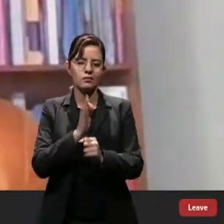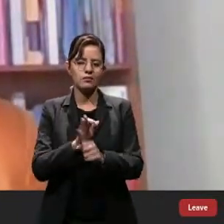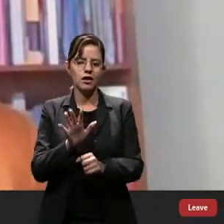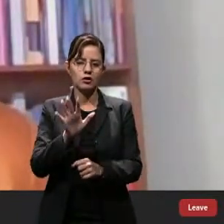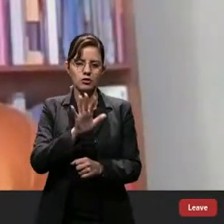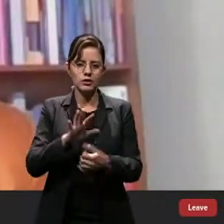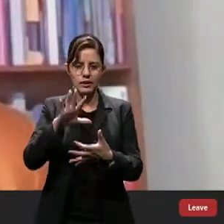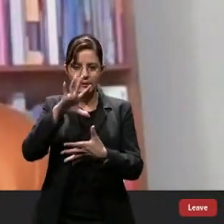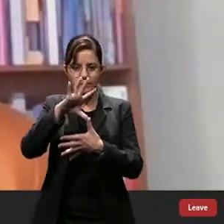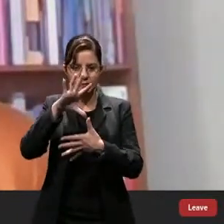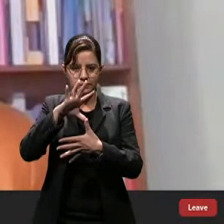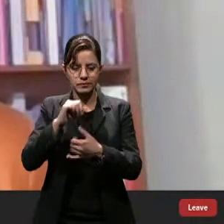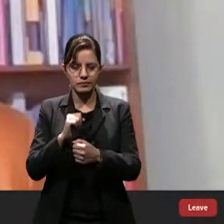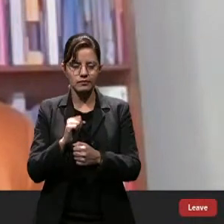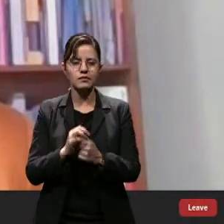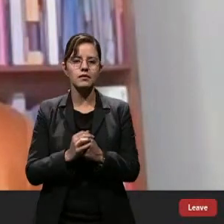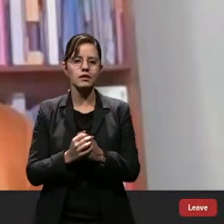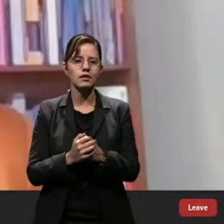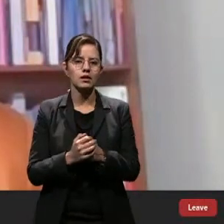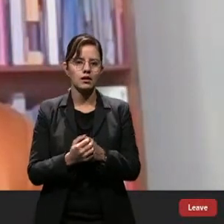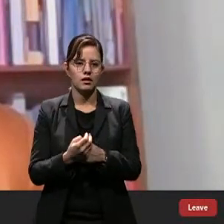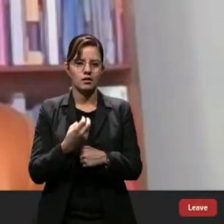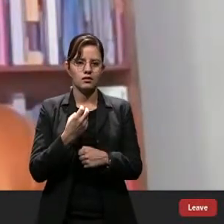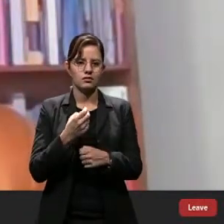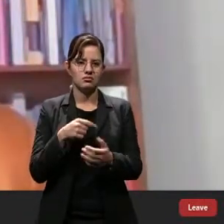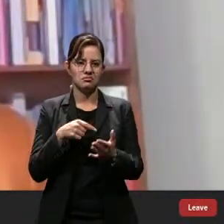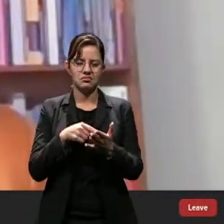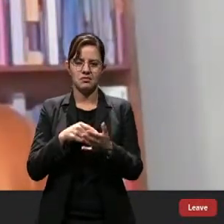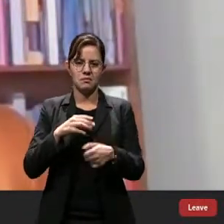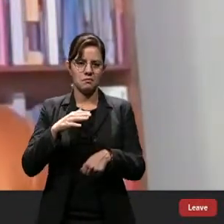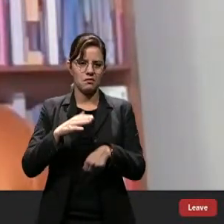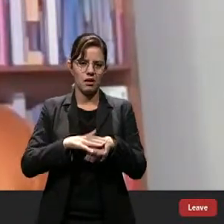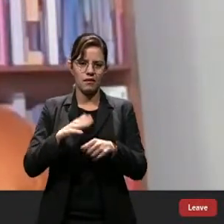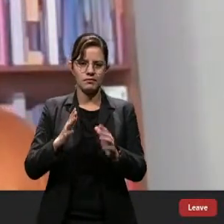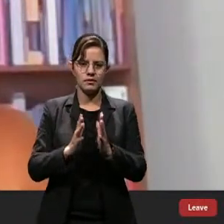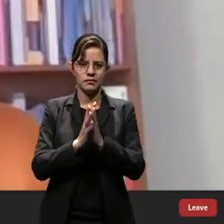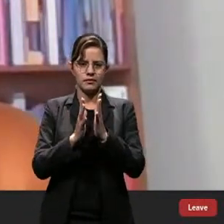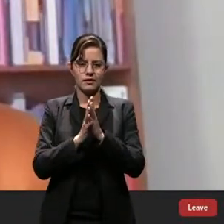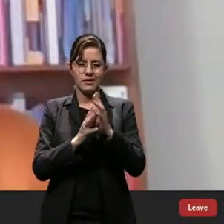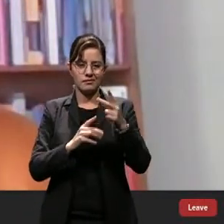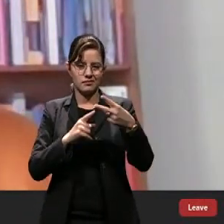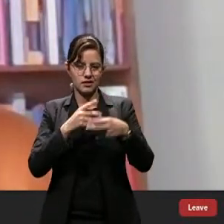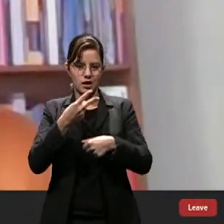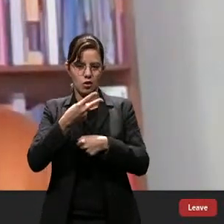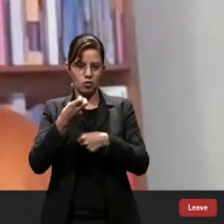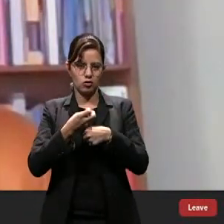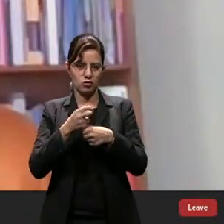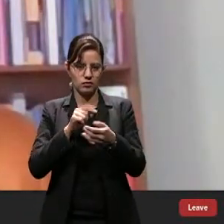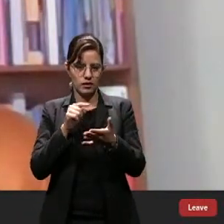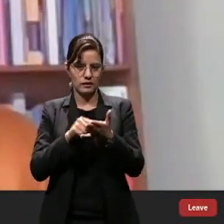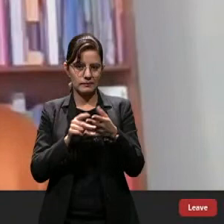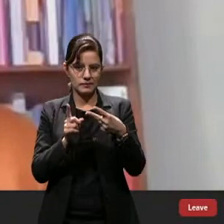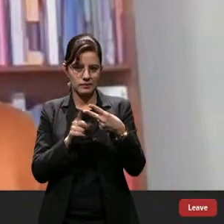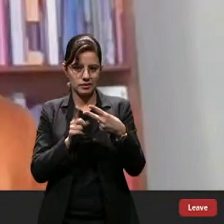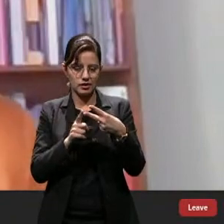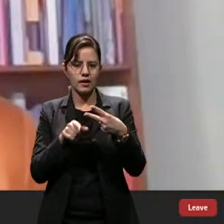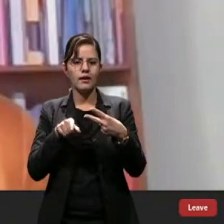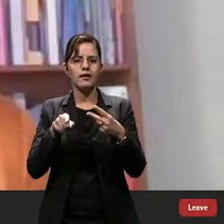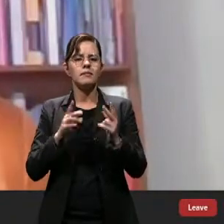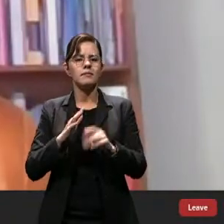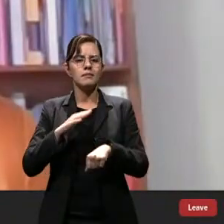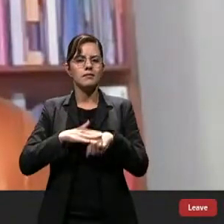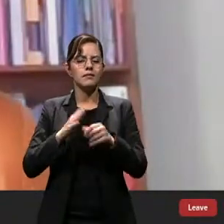Currently, the region is among the 2 regions that have the highest participation of women in Congress